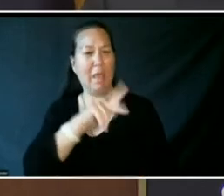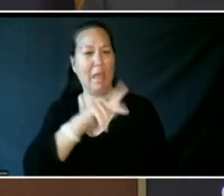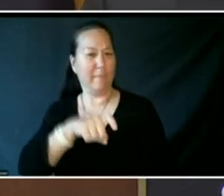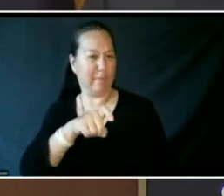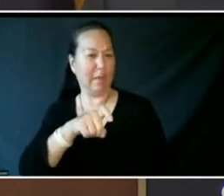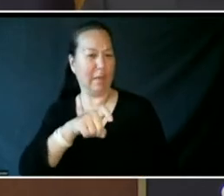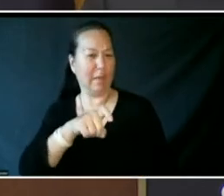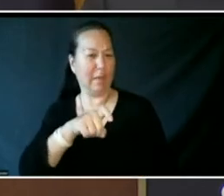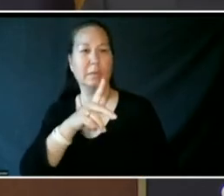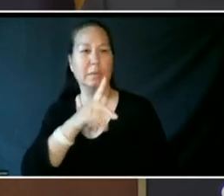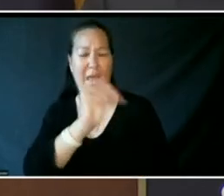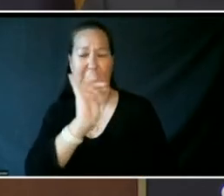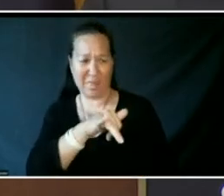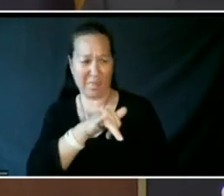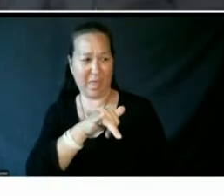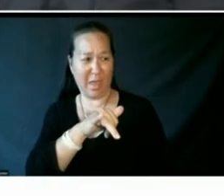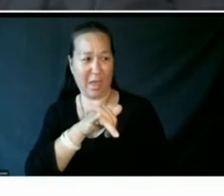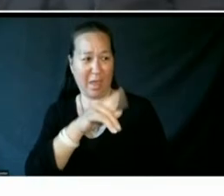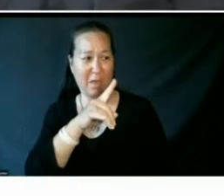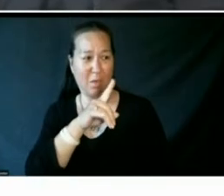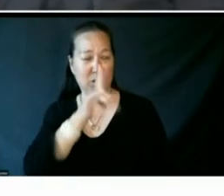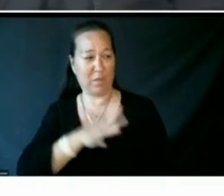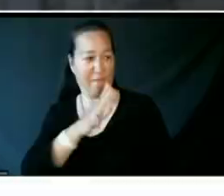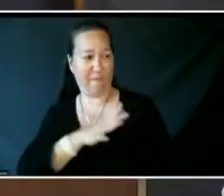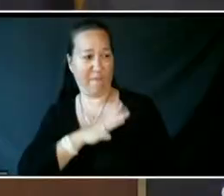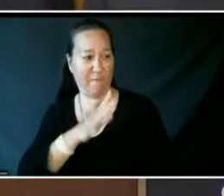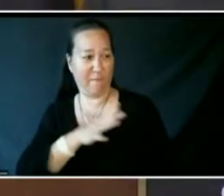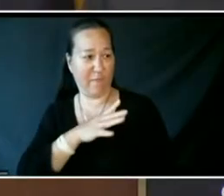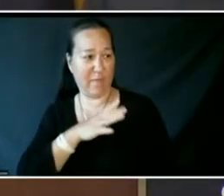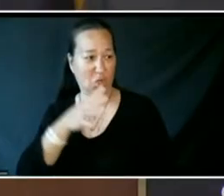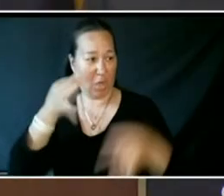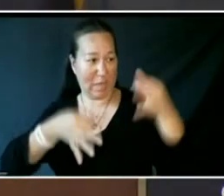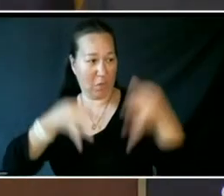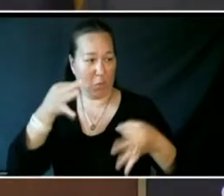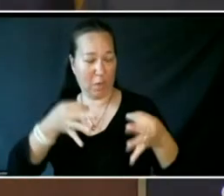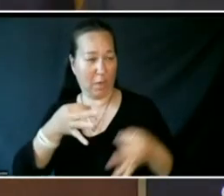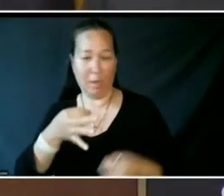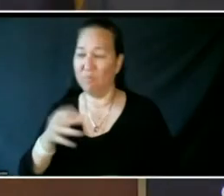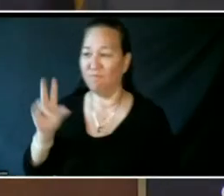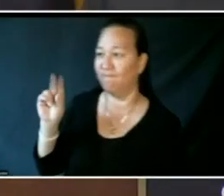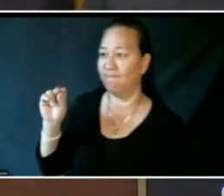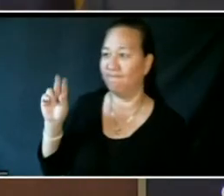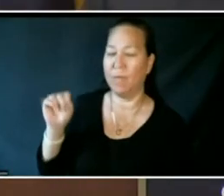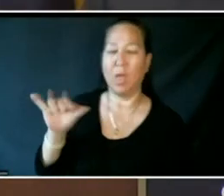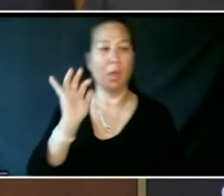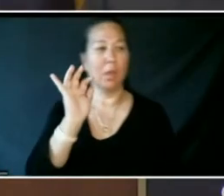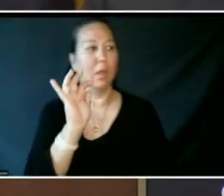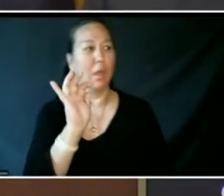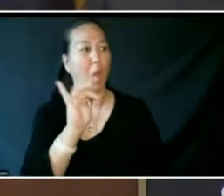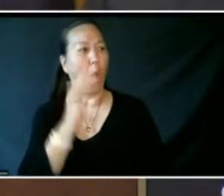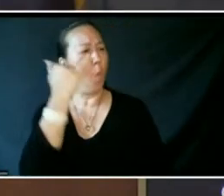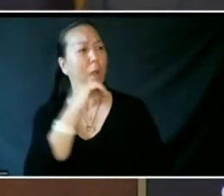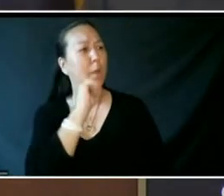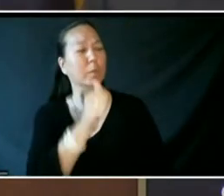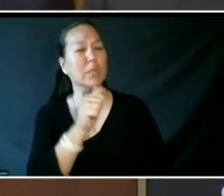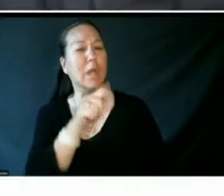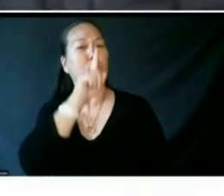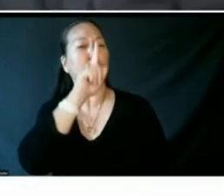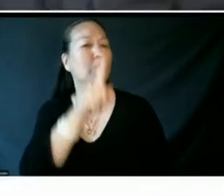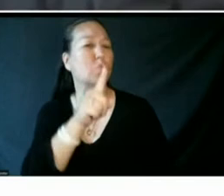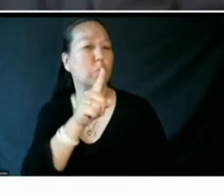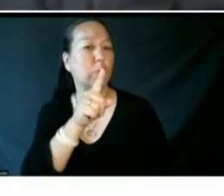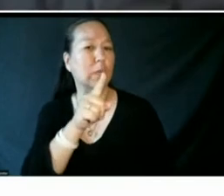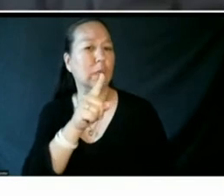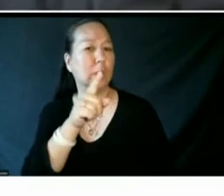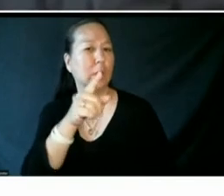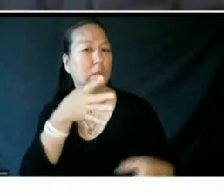official hearing of the state legislature? It was not. And why was it not a real or official hearing of the legislature? A legislator